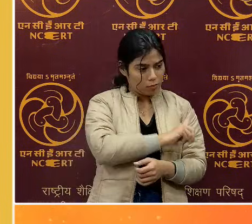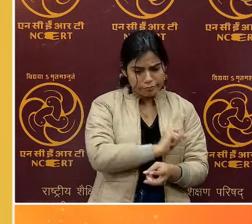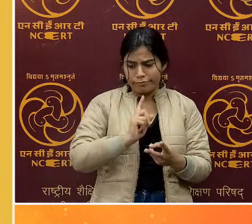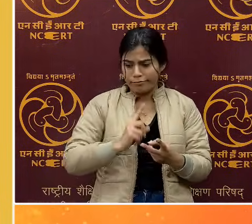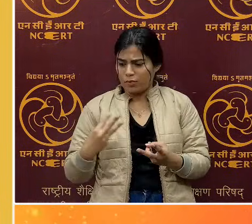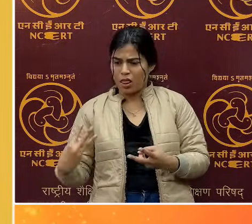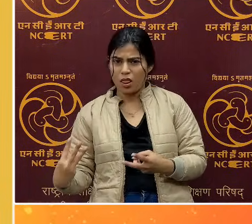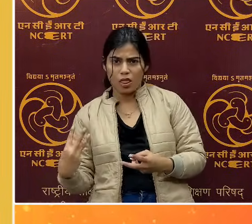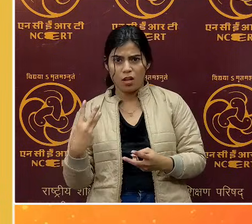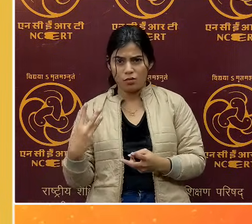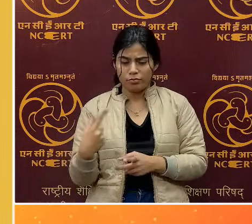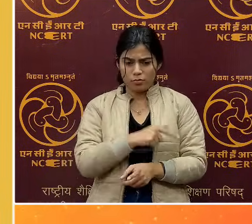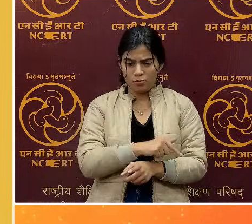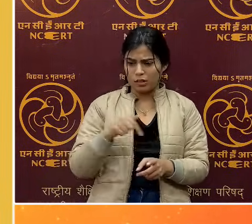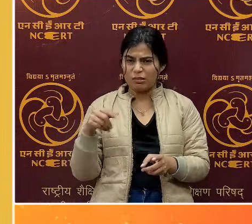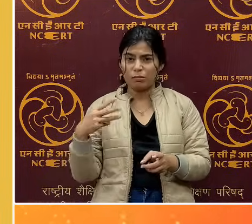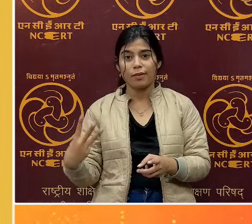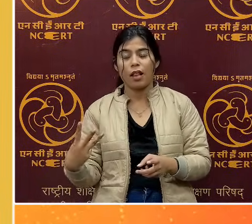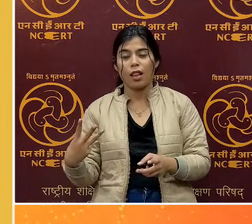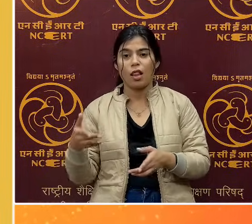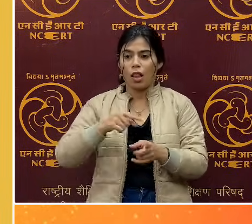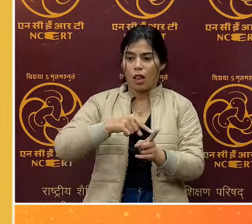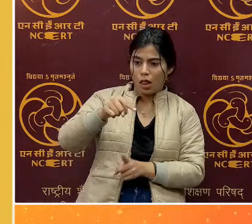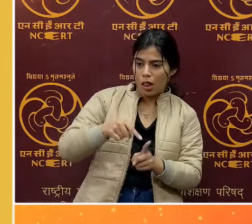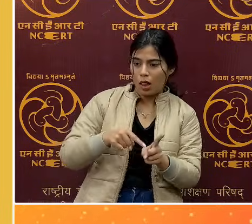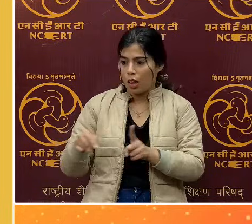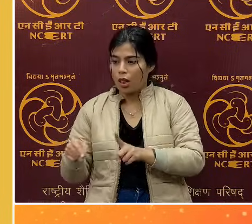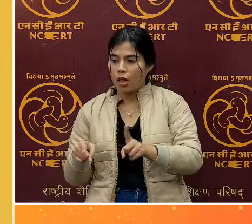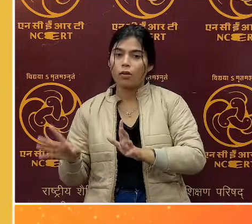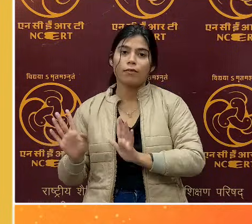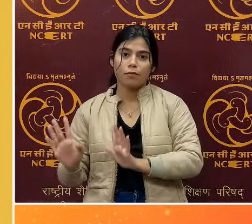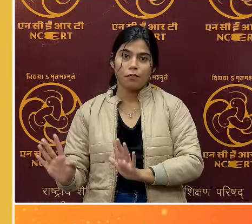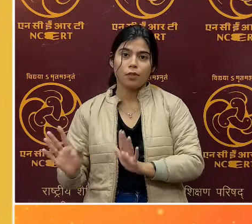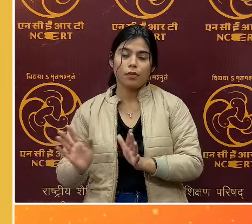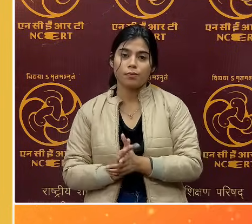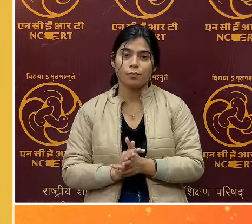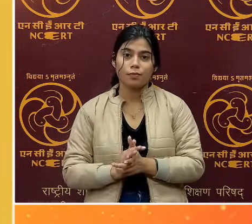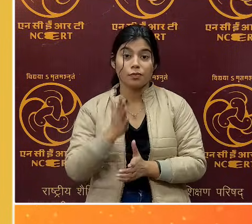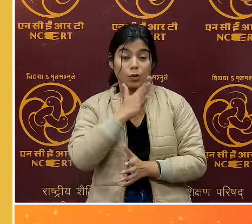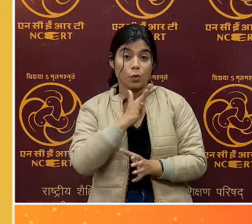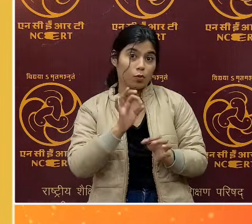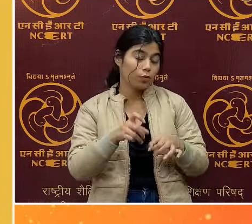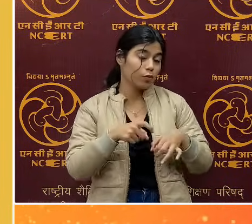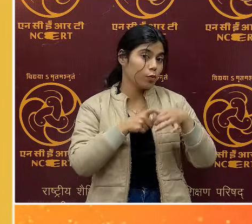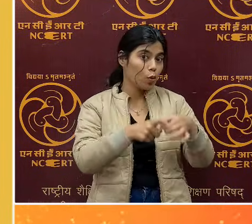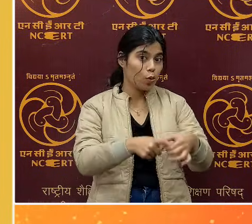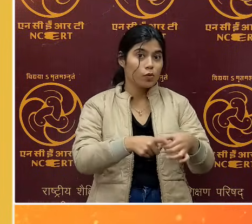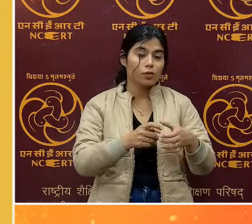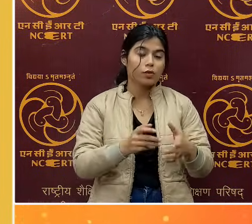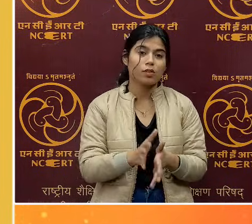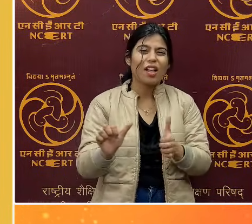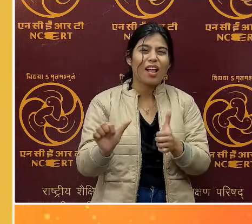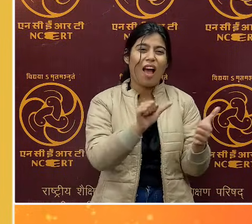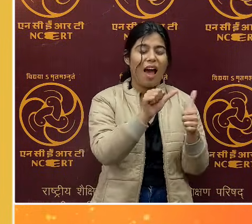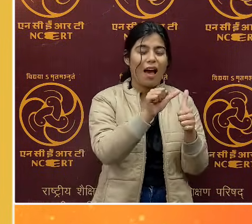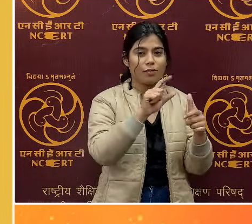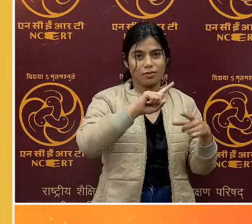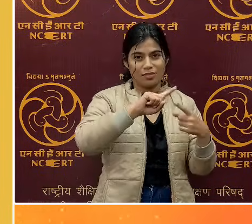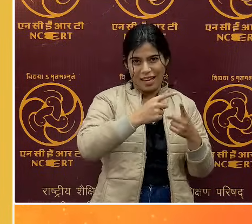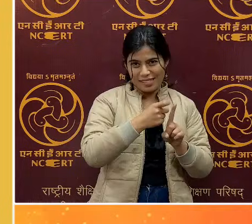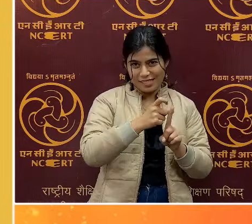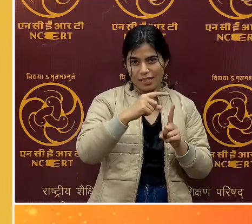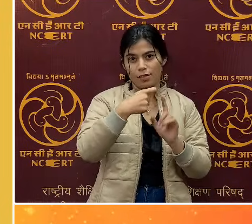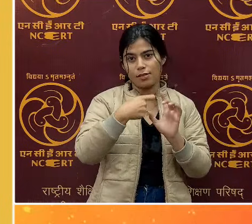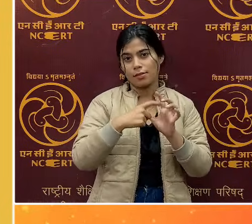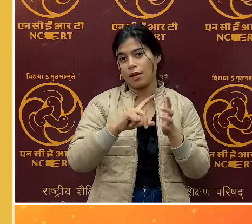children, they are there at some angle. Right. So there are very beautiful questions given in the back exercise, right,